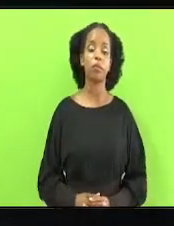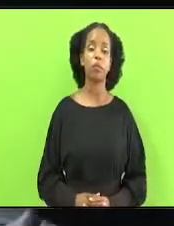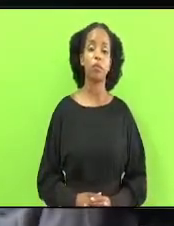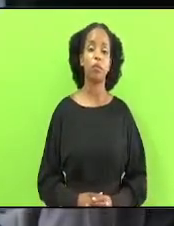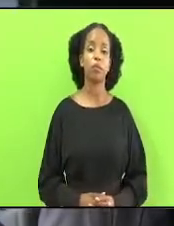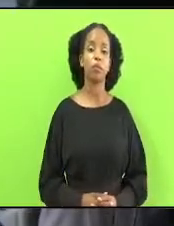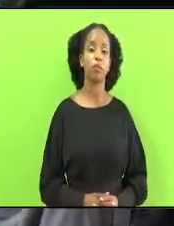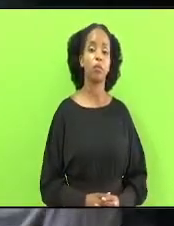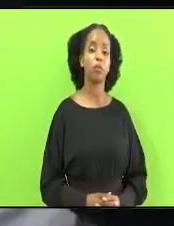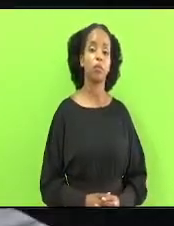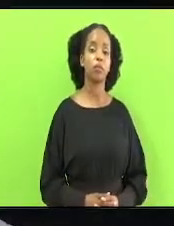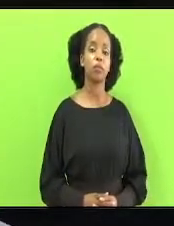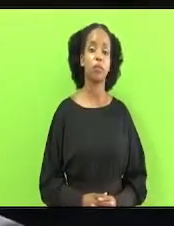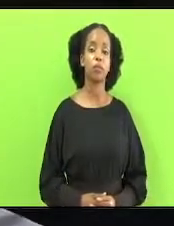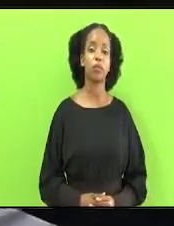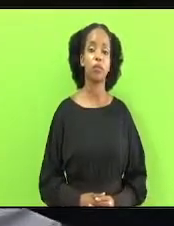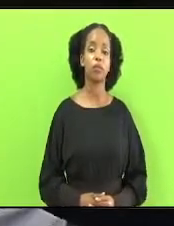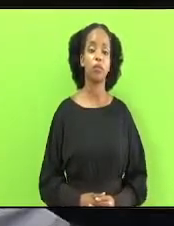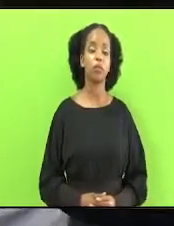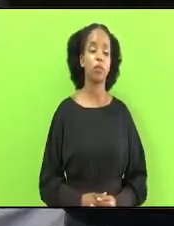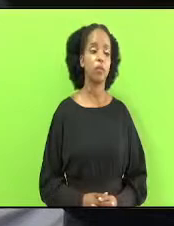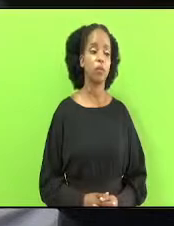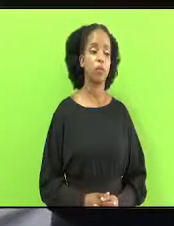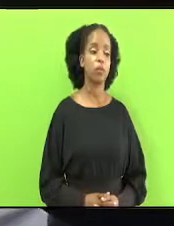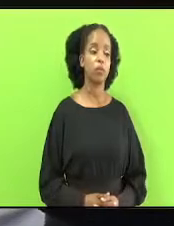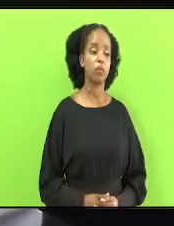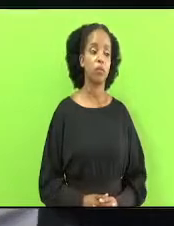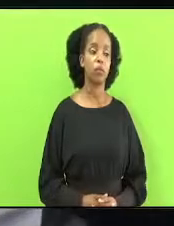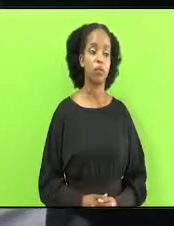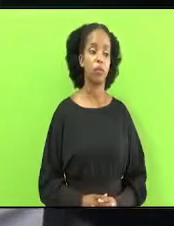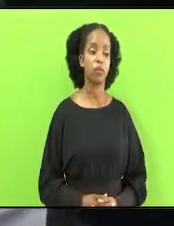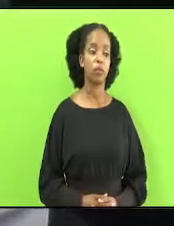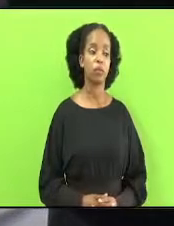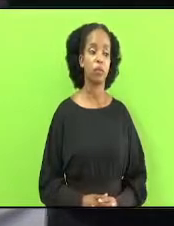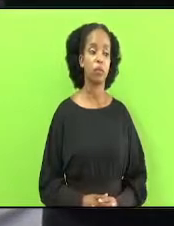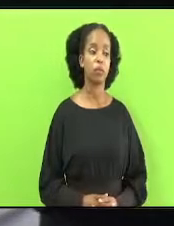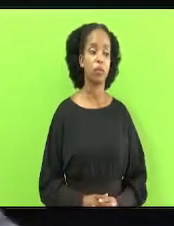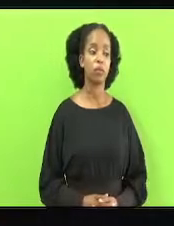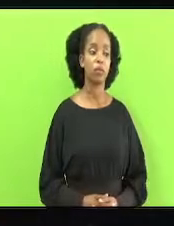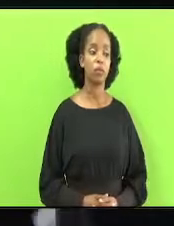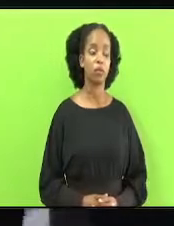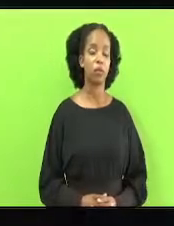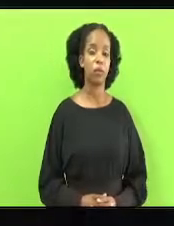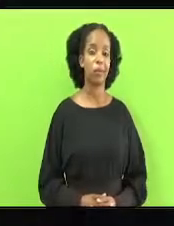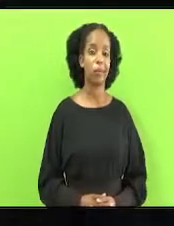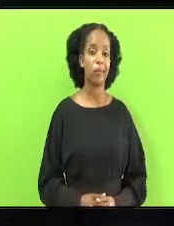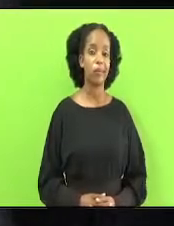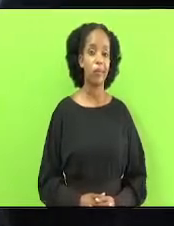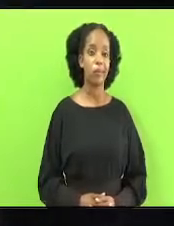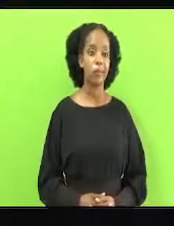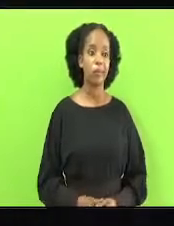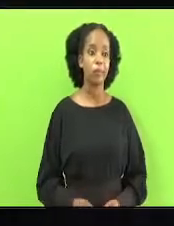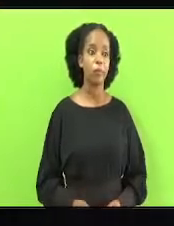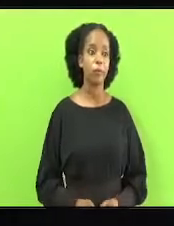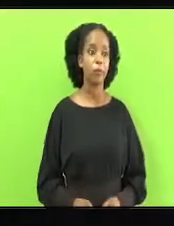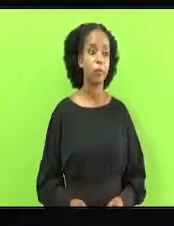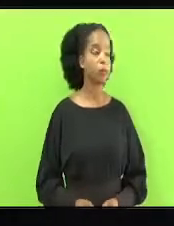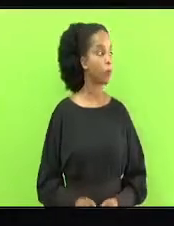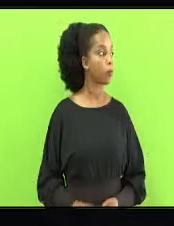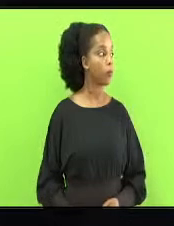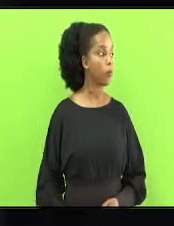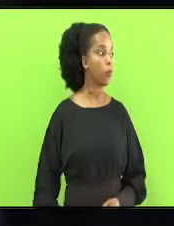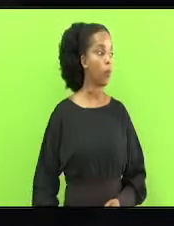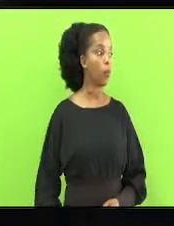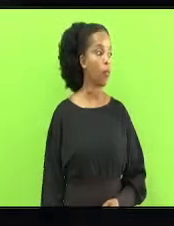it seems like there are no consequence management. It does not need leadership from Parliament to come